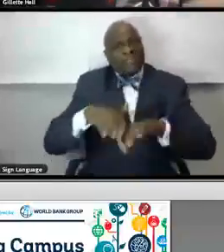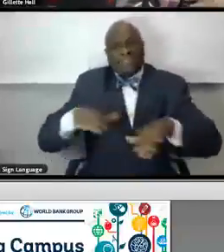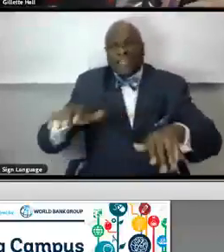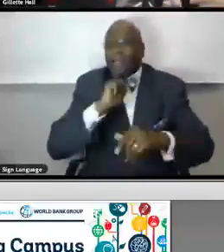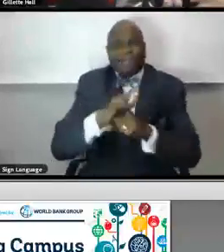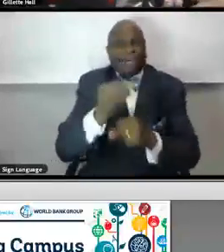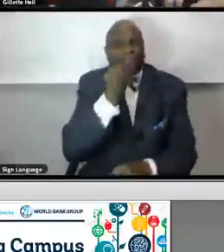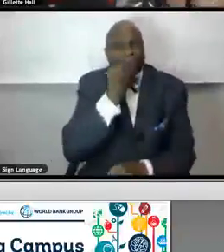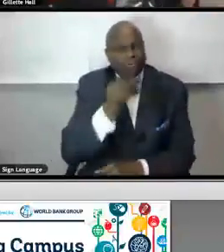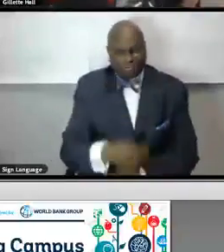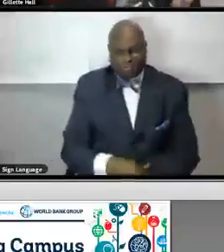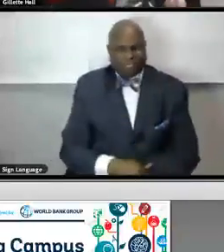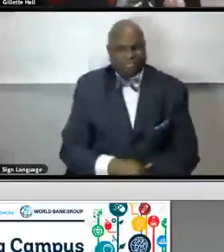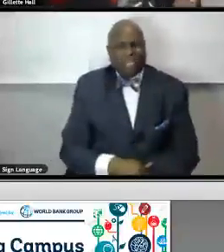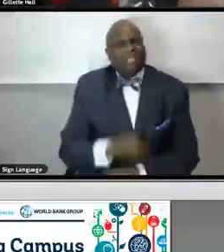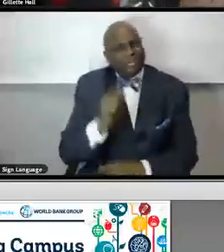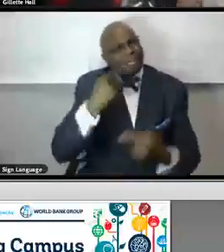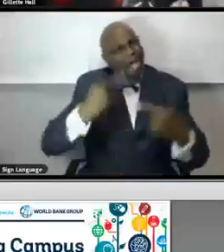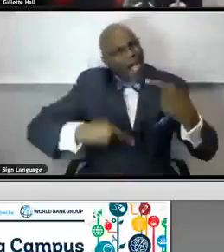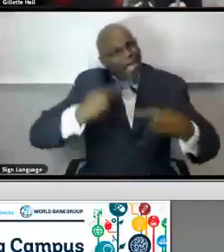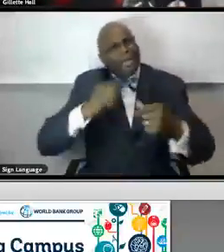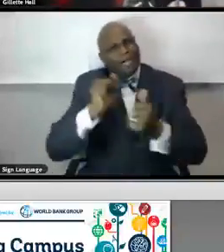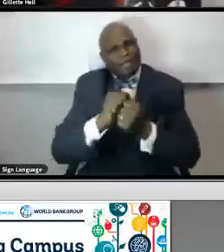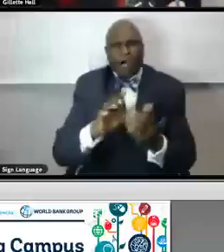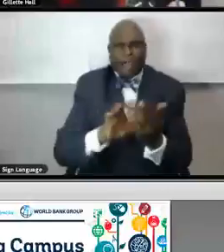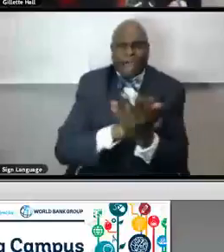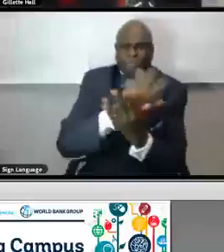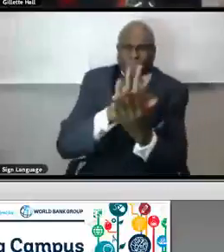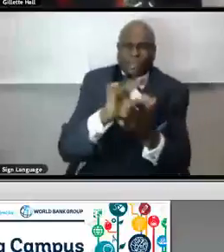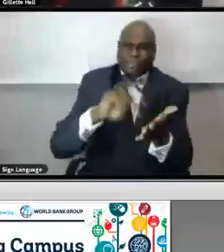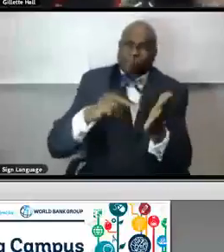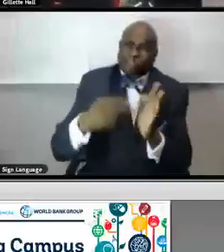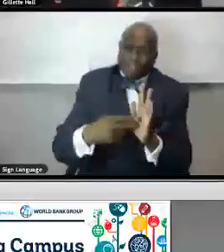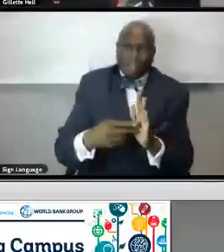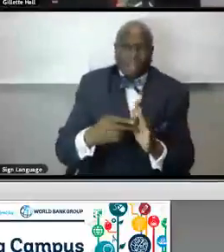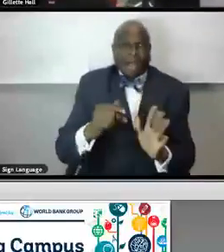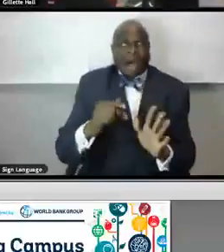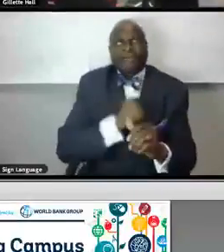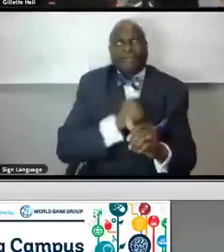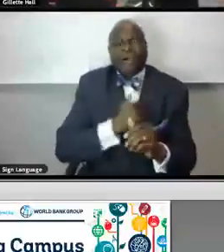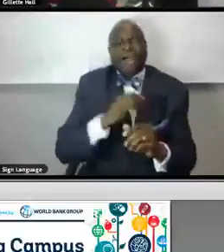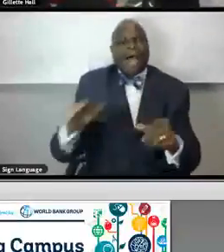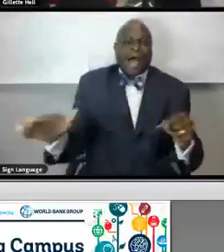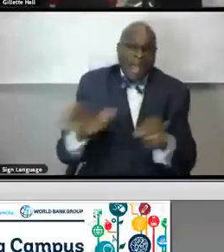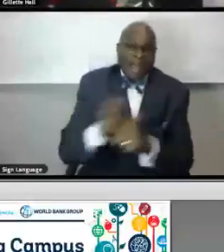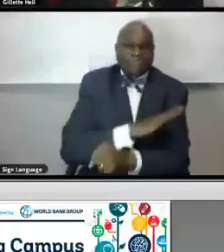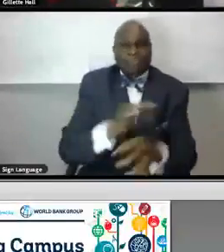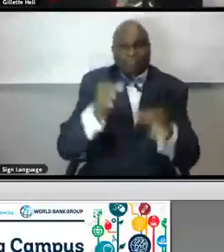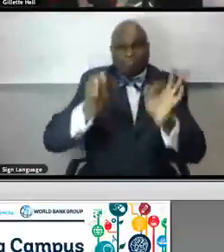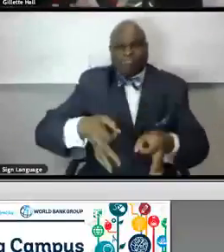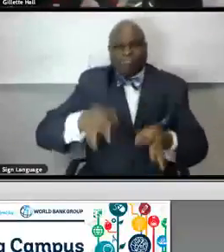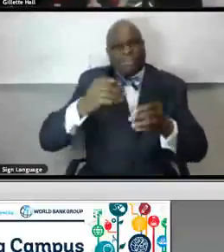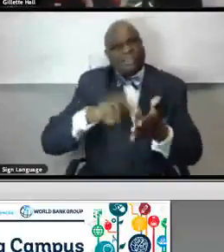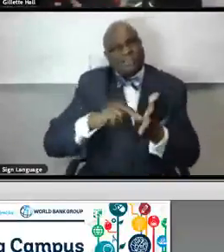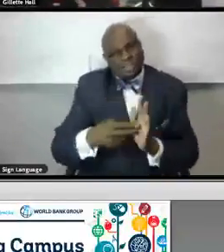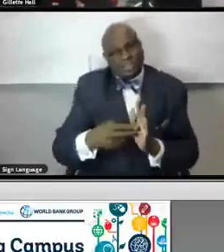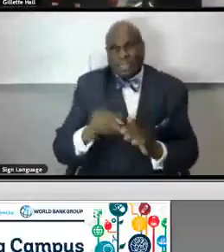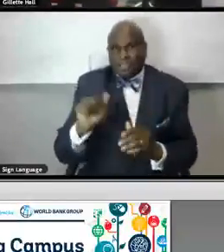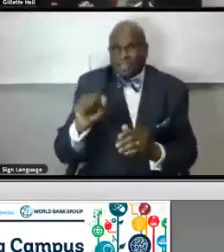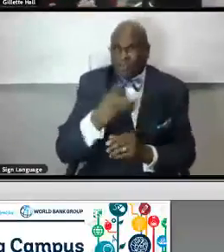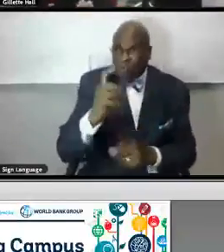enough food. So there is an argument for an abstract definition. Absolute definition. There are a